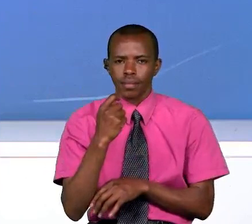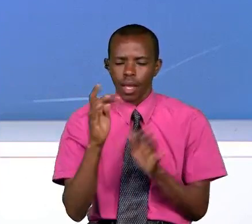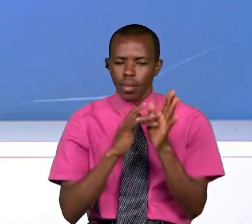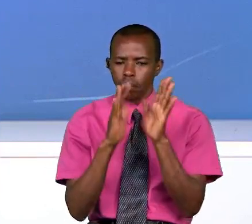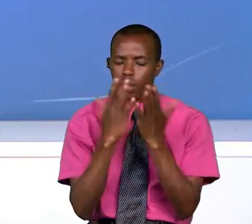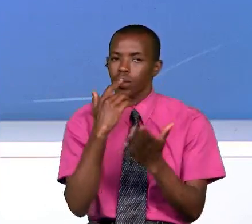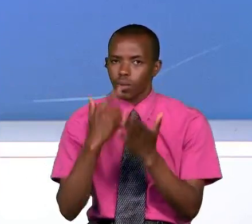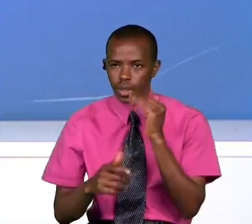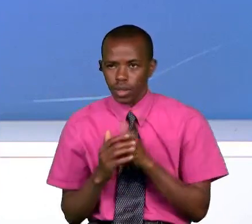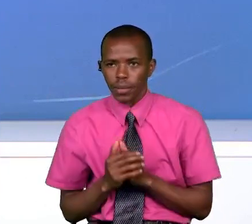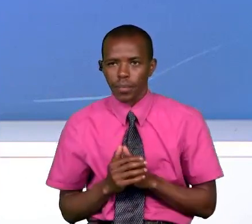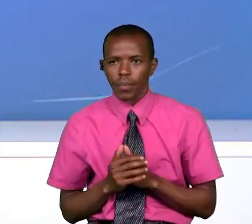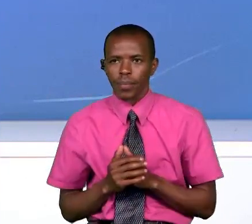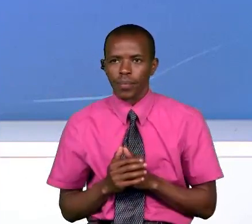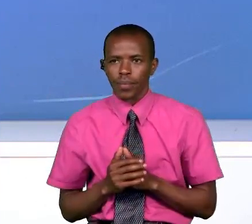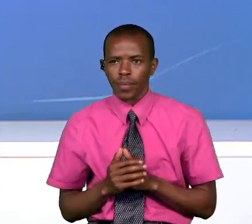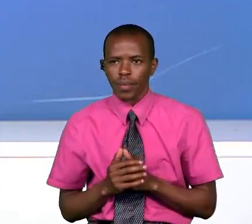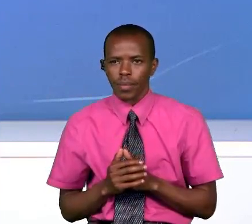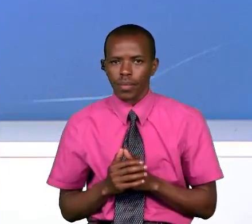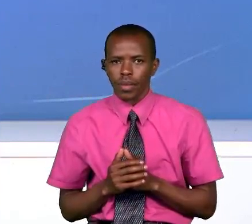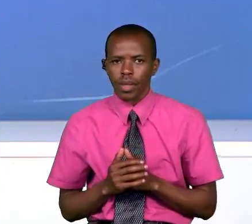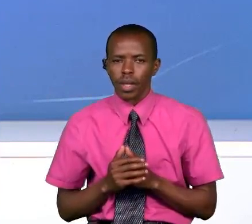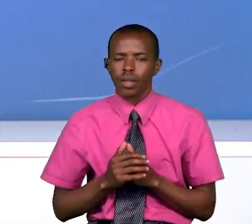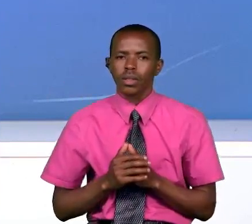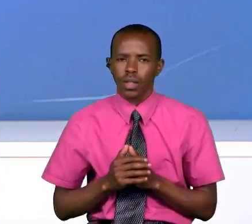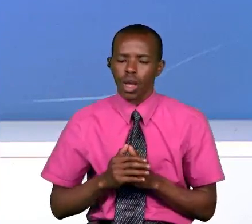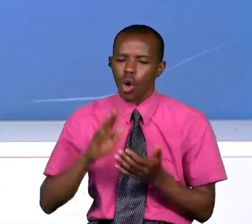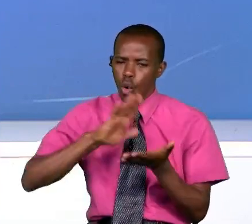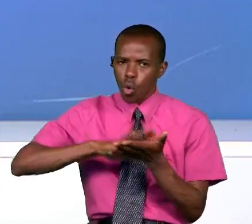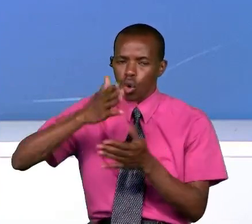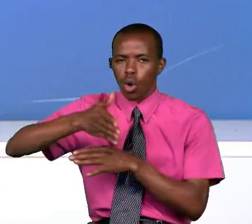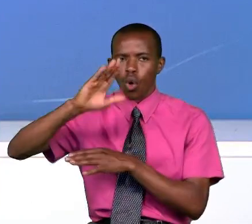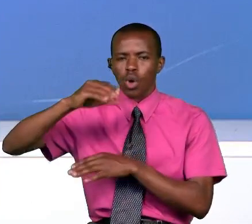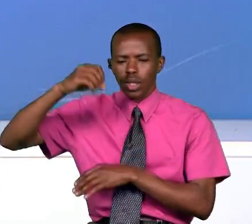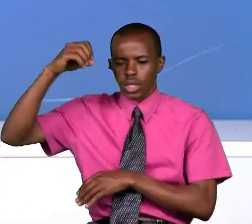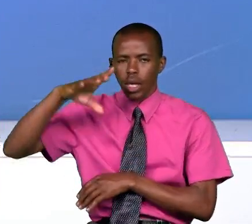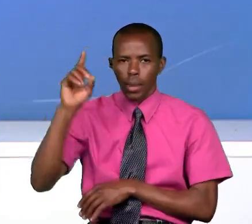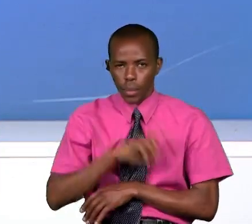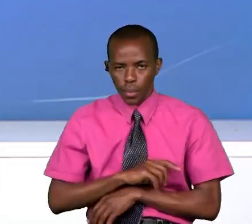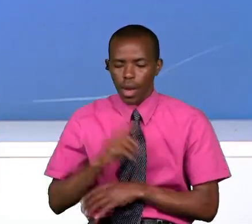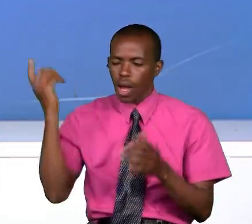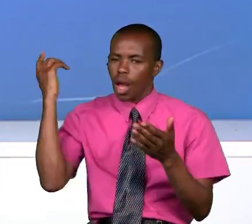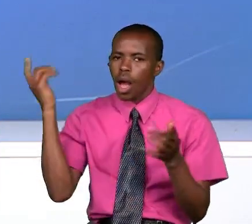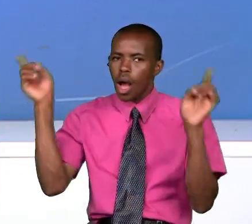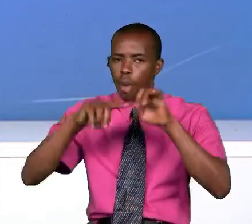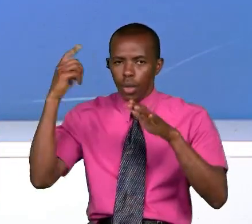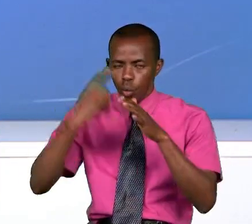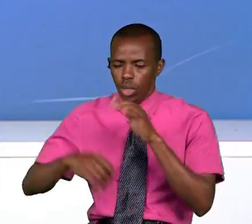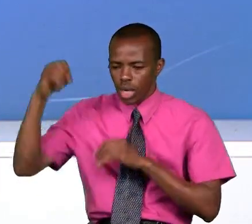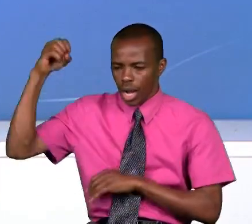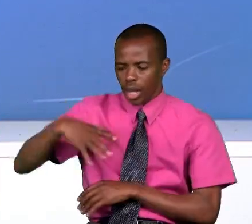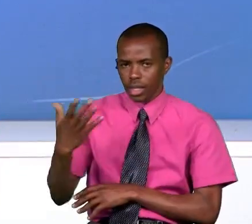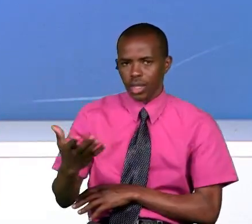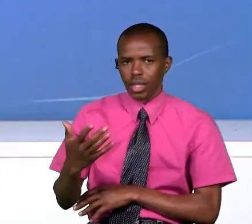says, let the glory of the Lord as shine upon you. Mm. And this is what happened because the light is here.